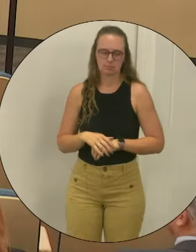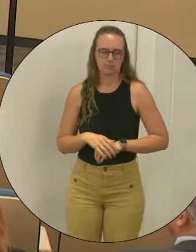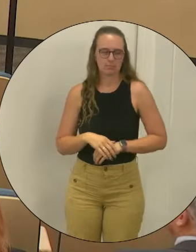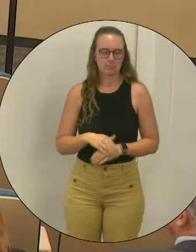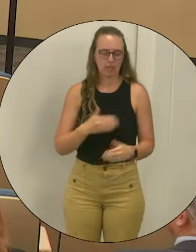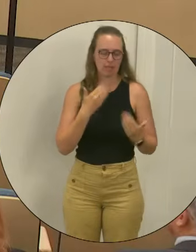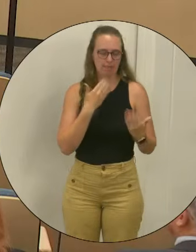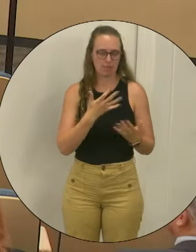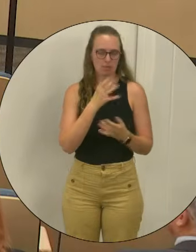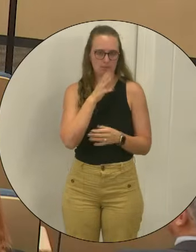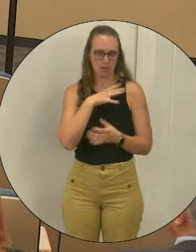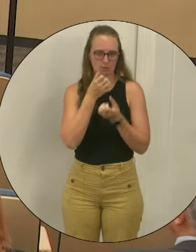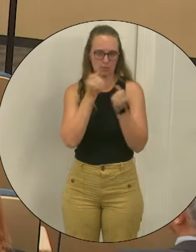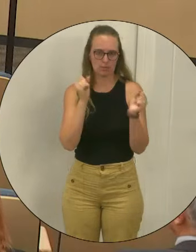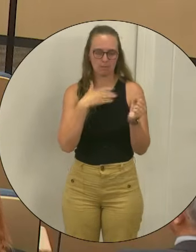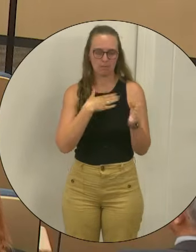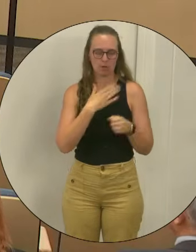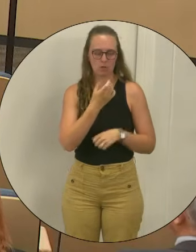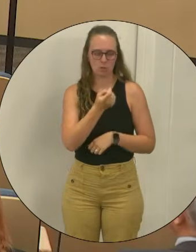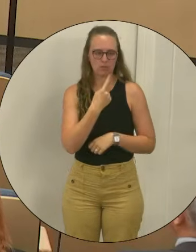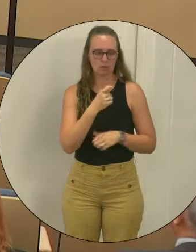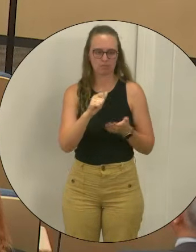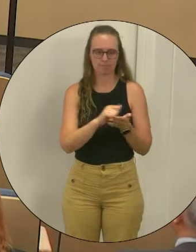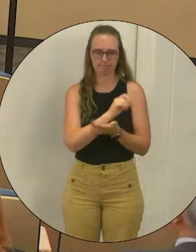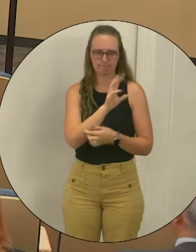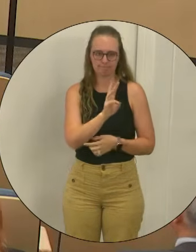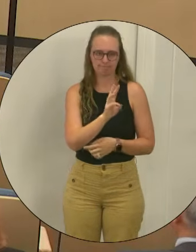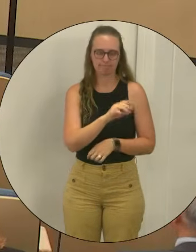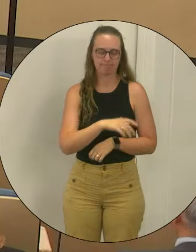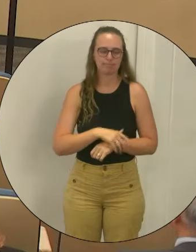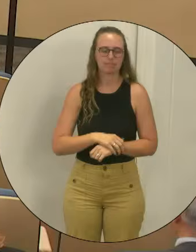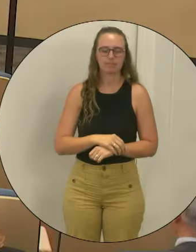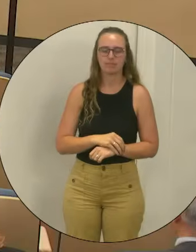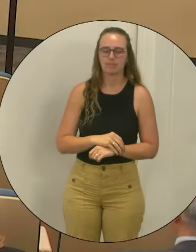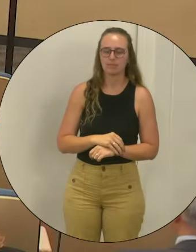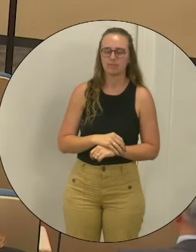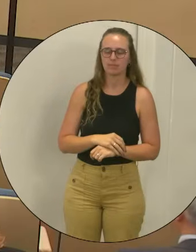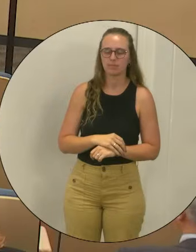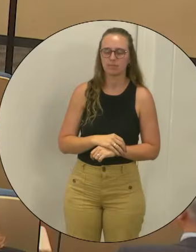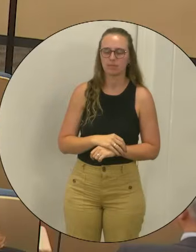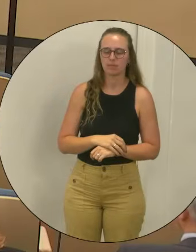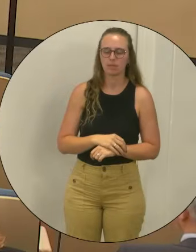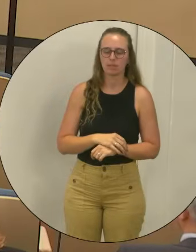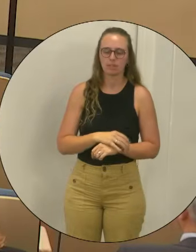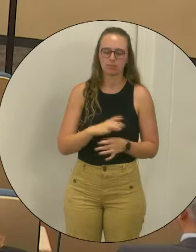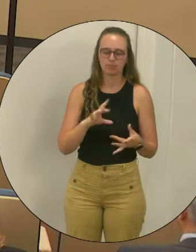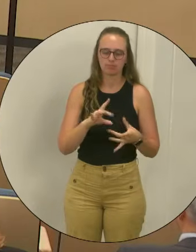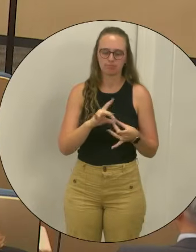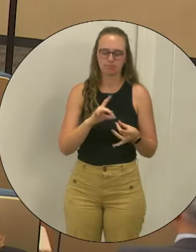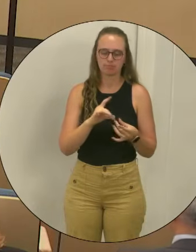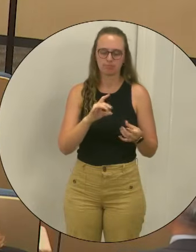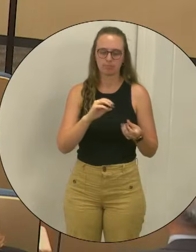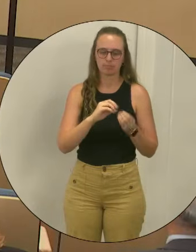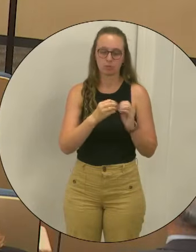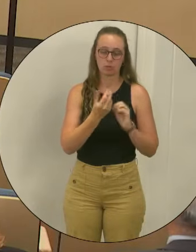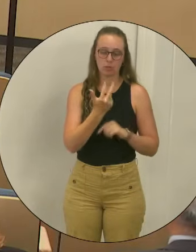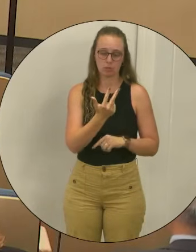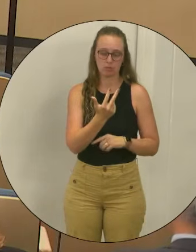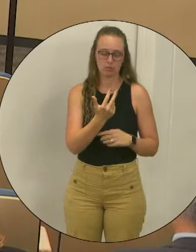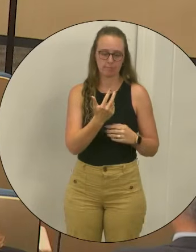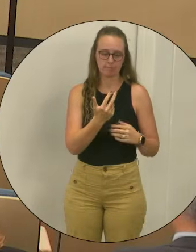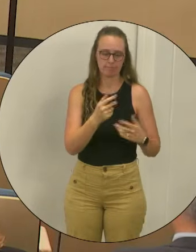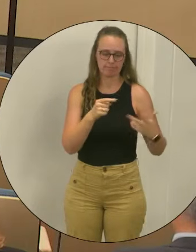Thank you, Madam President. My question is on page 6. So where it says number 3,